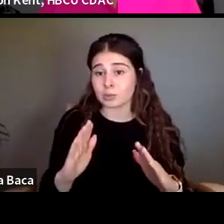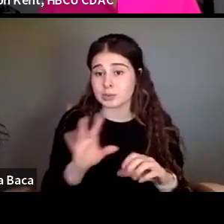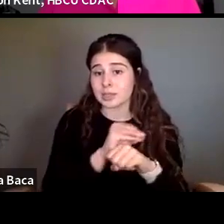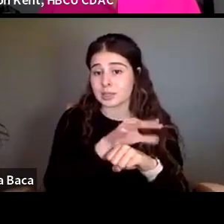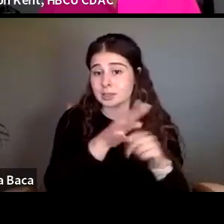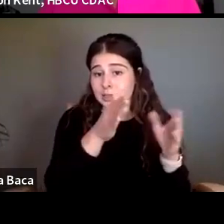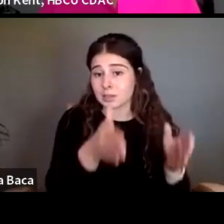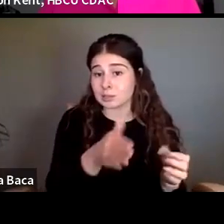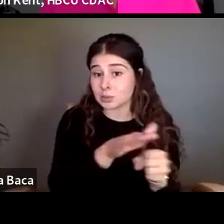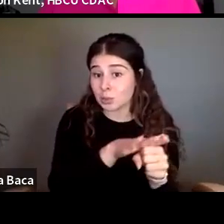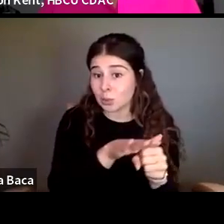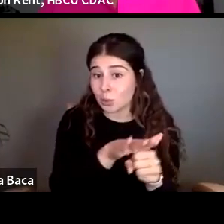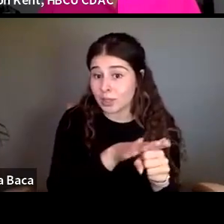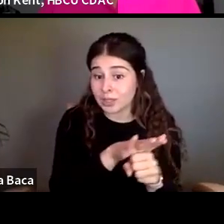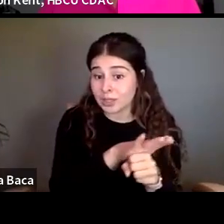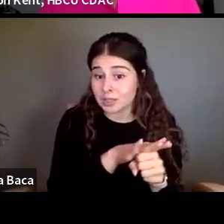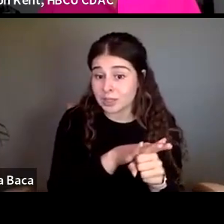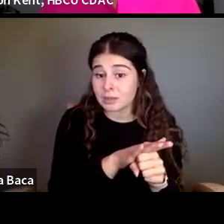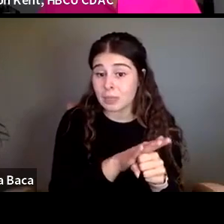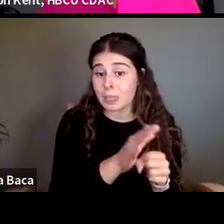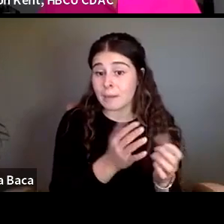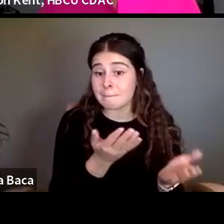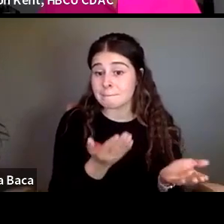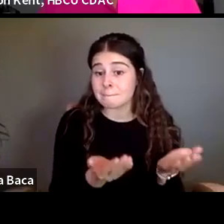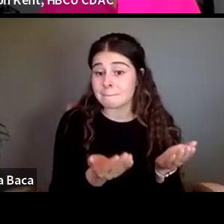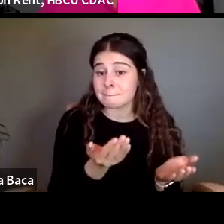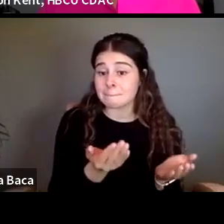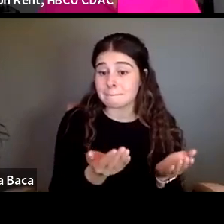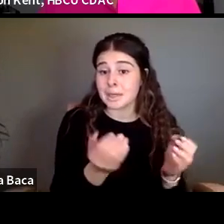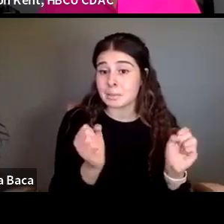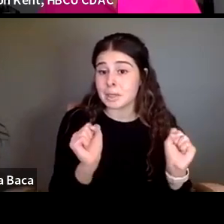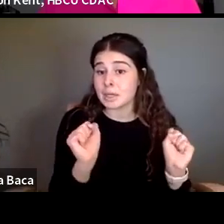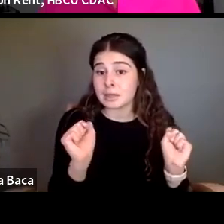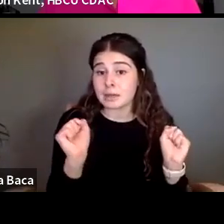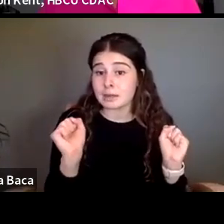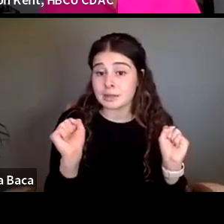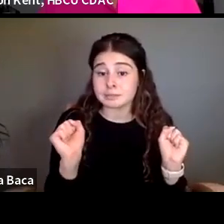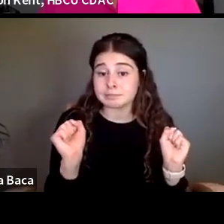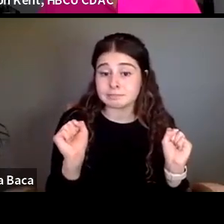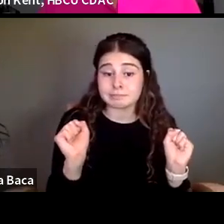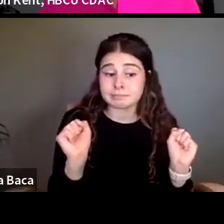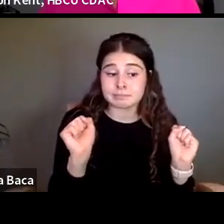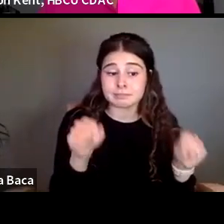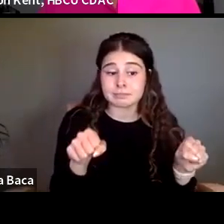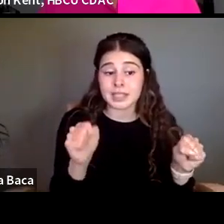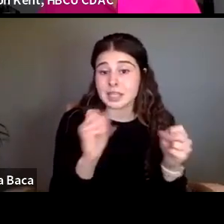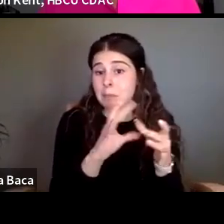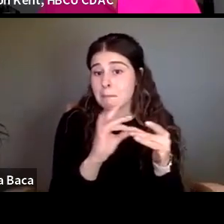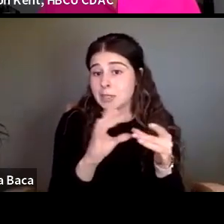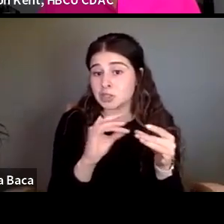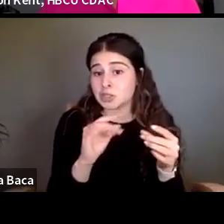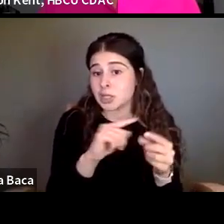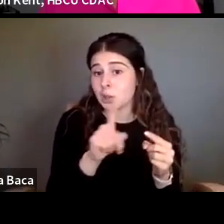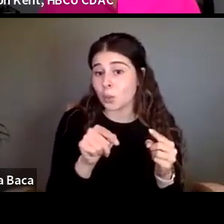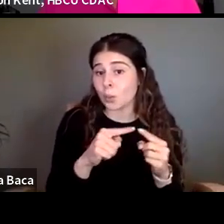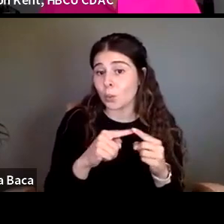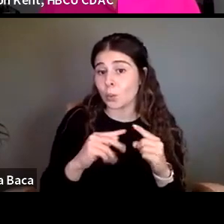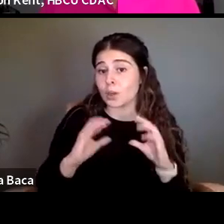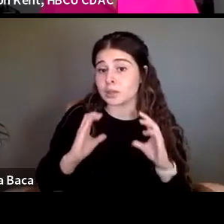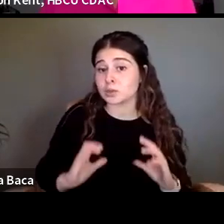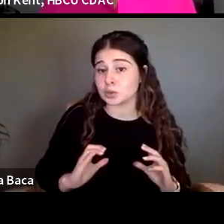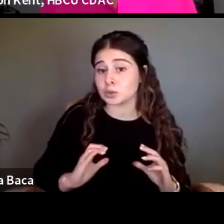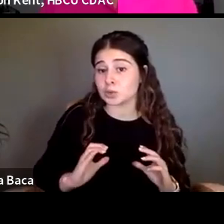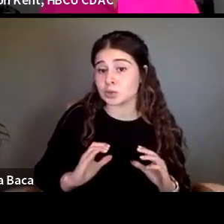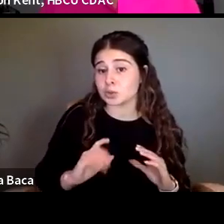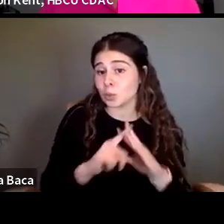for housing counselors to mention when someone comes in, particularly those the